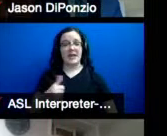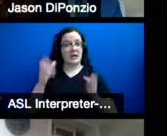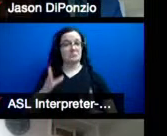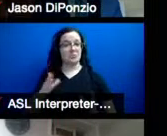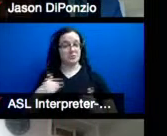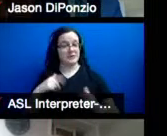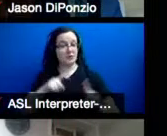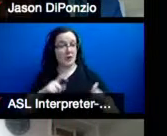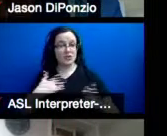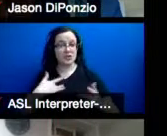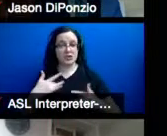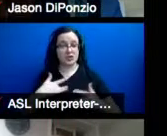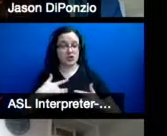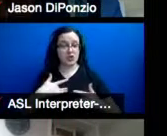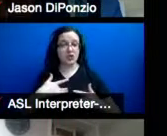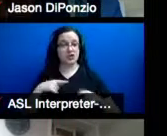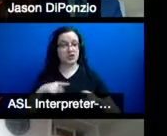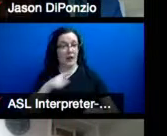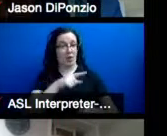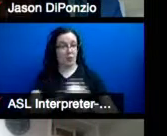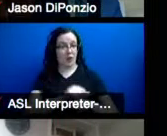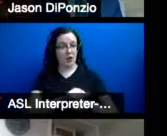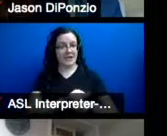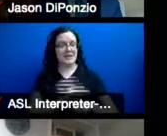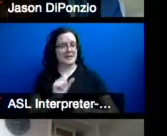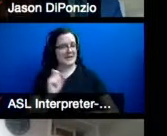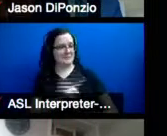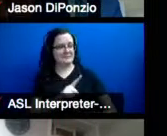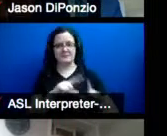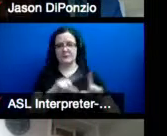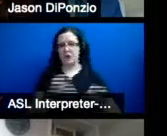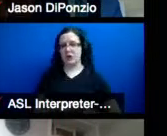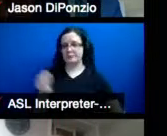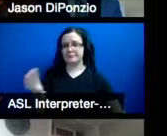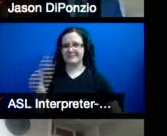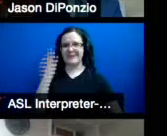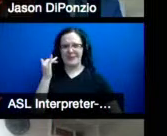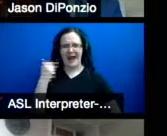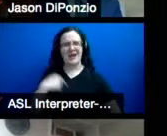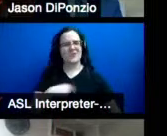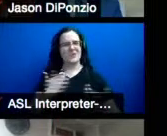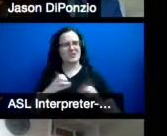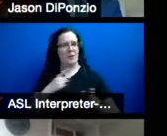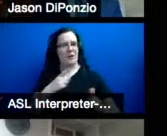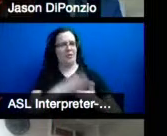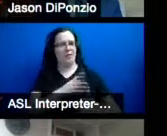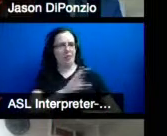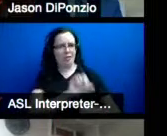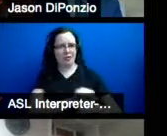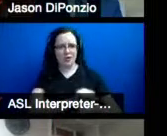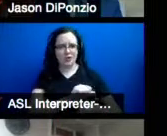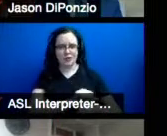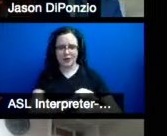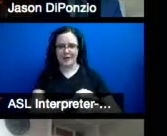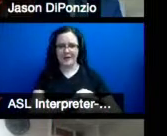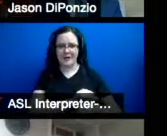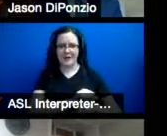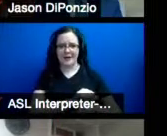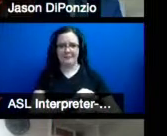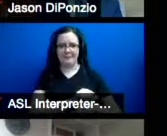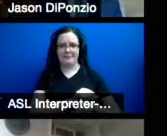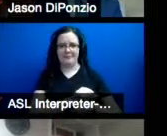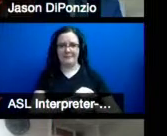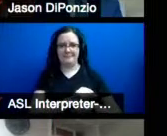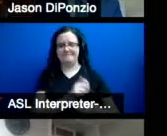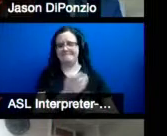or concerns while they're working, so that we don't deter them from the job at hand and potentially,